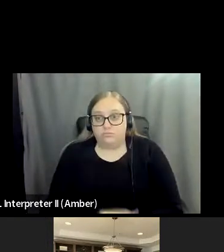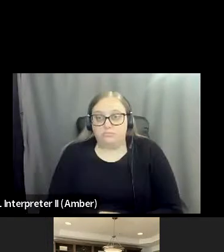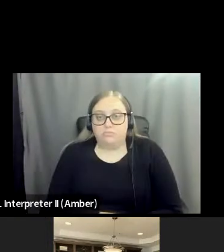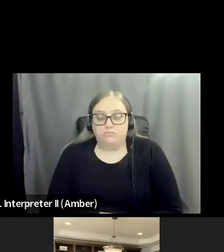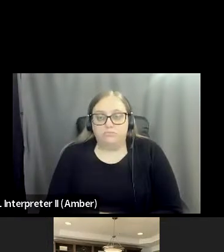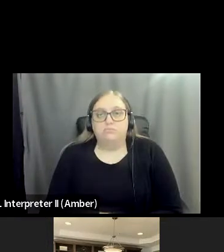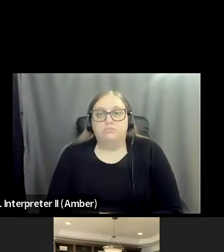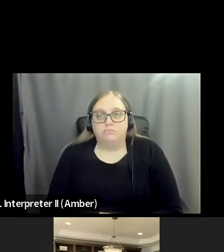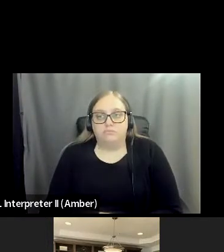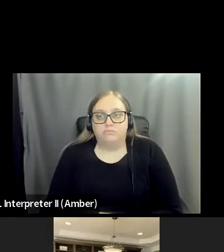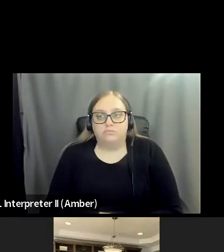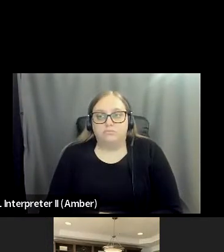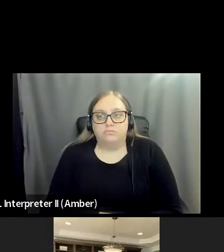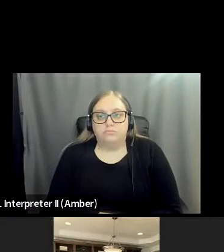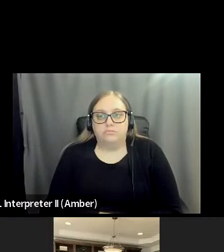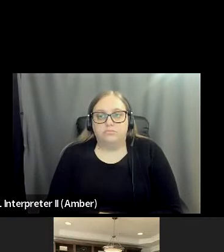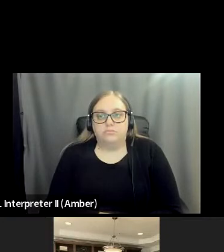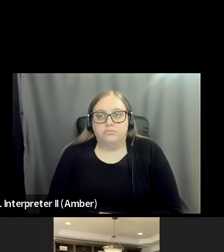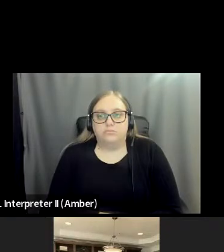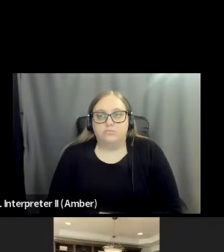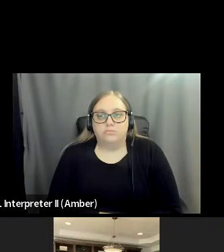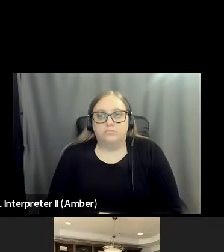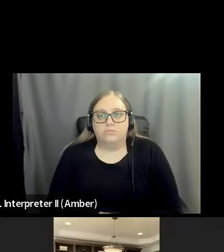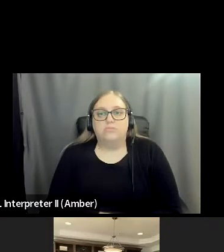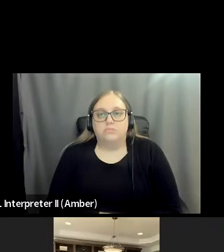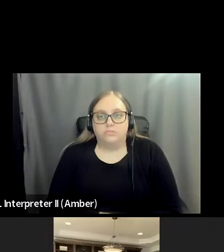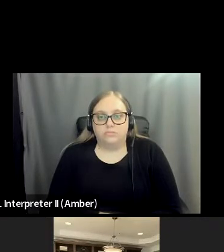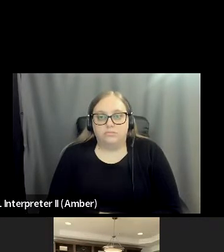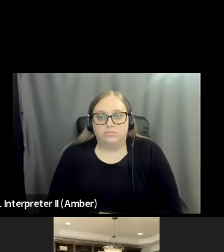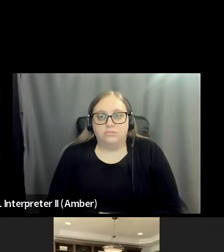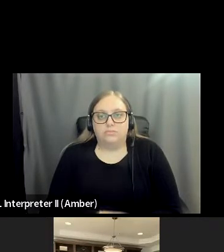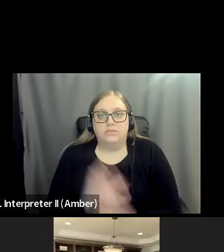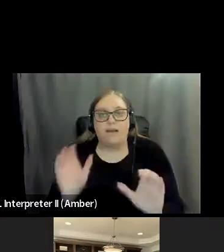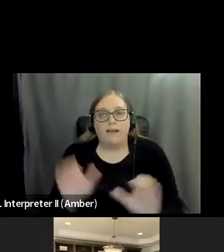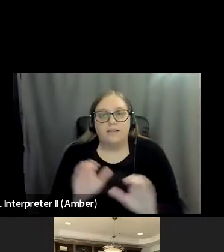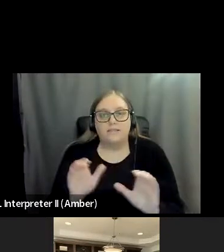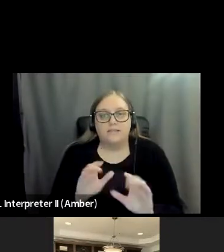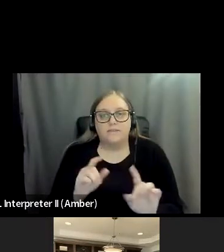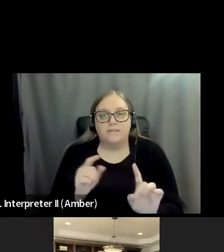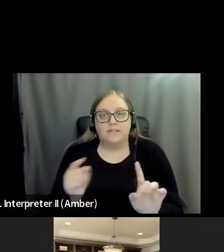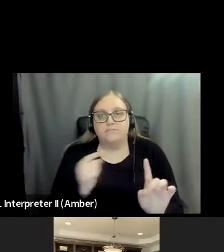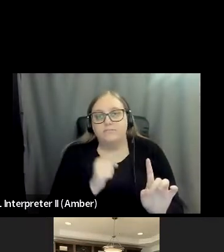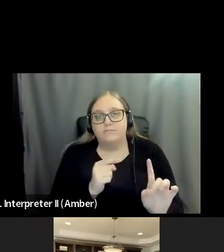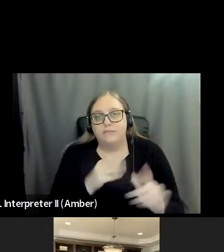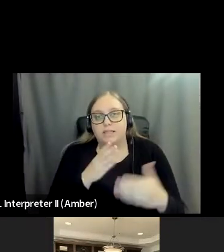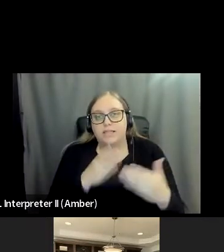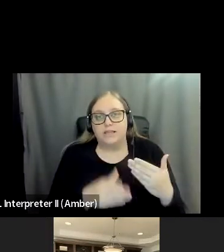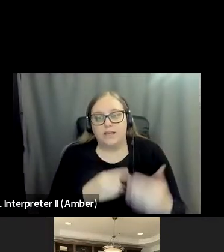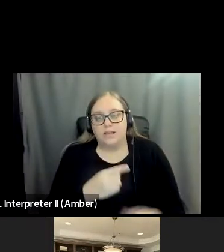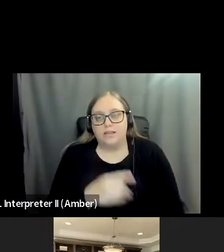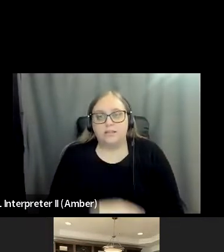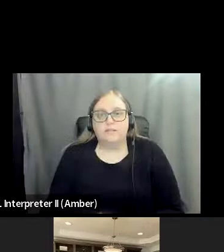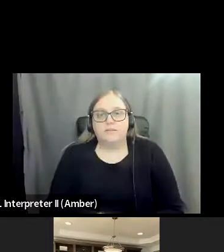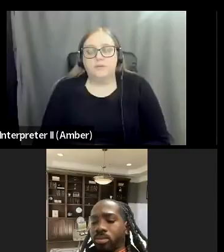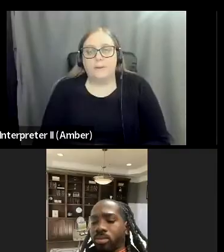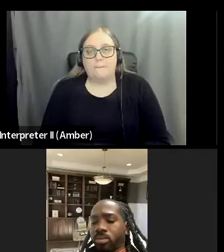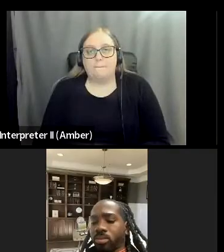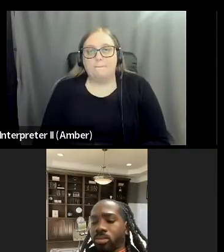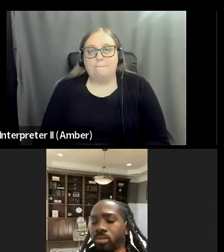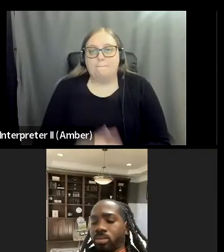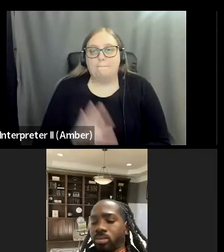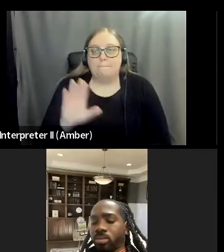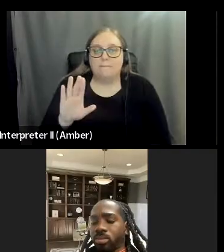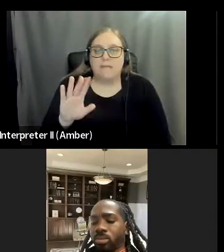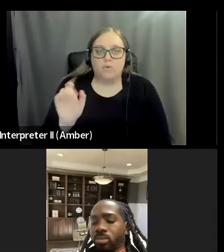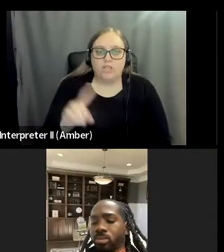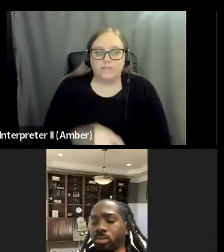We have I see activity at the far end. Mr. Mr. Chairman, Parker, I have a